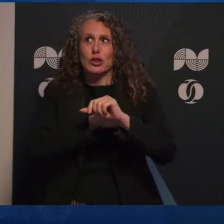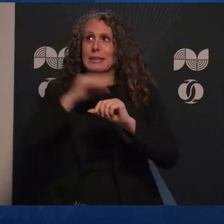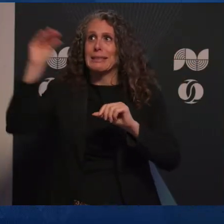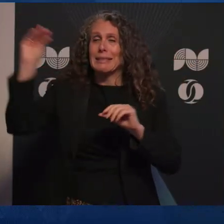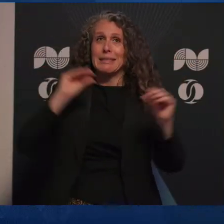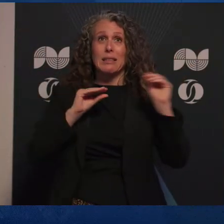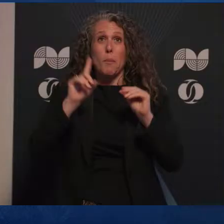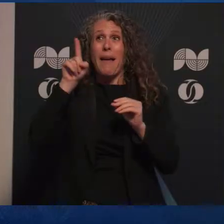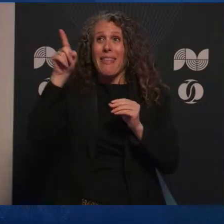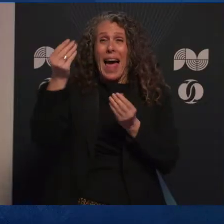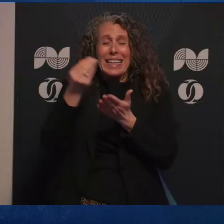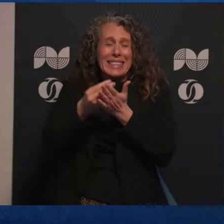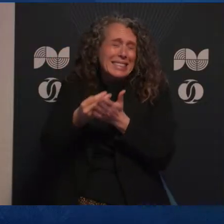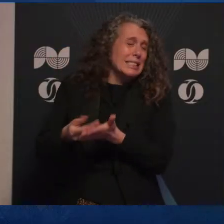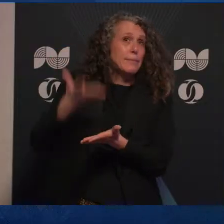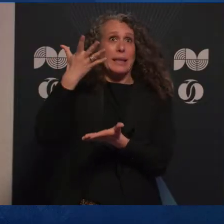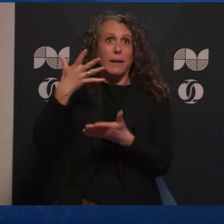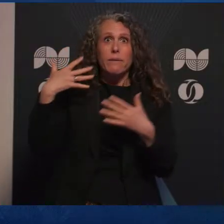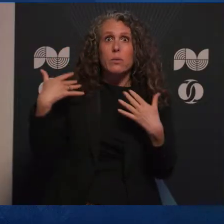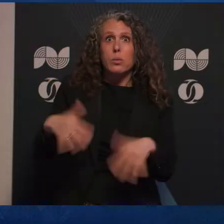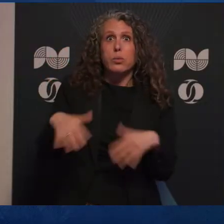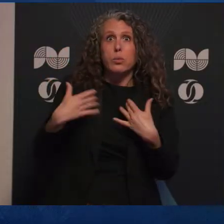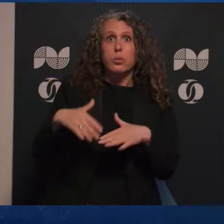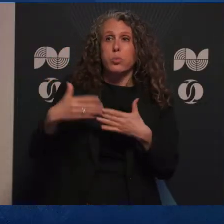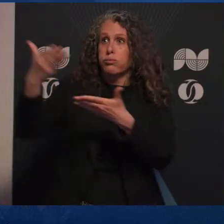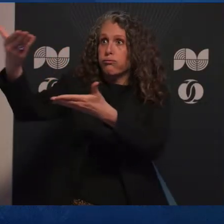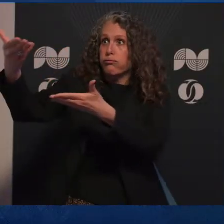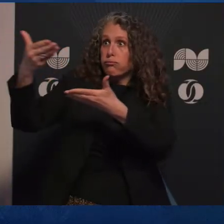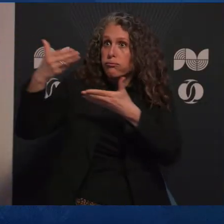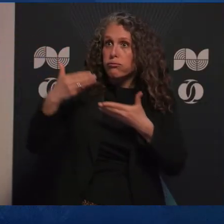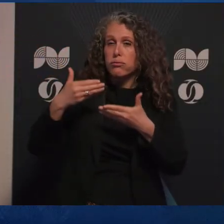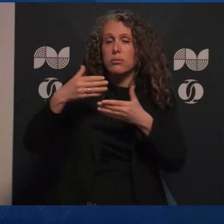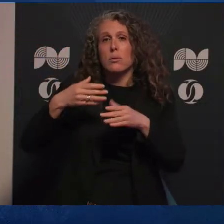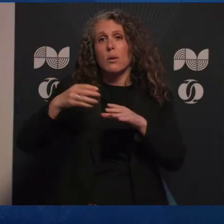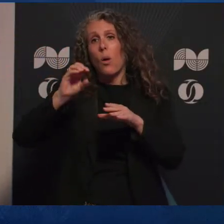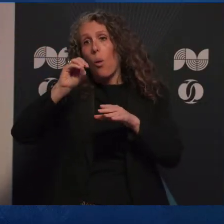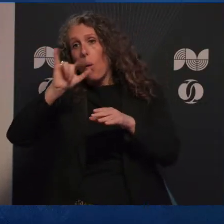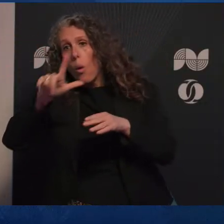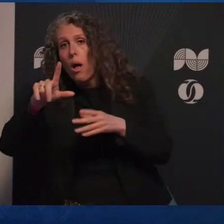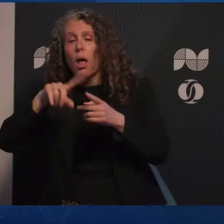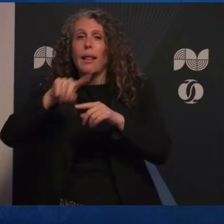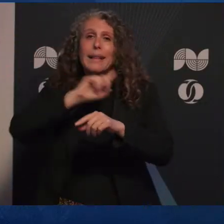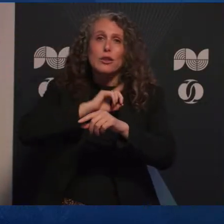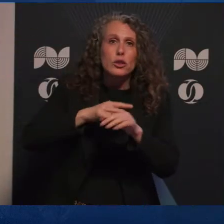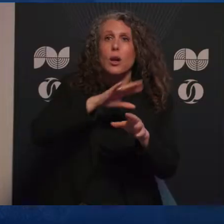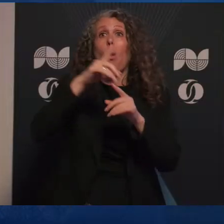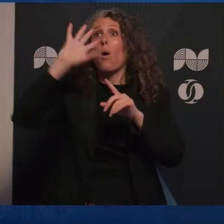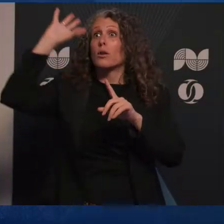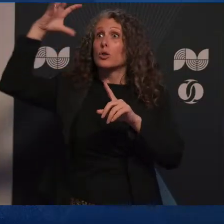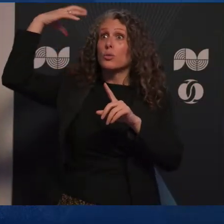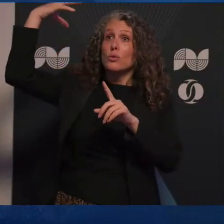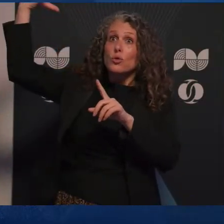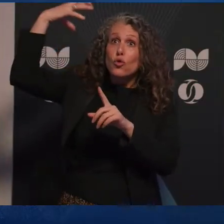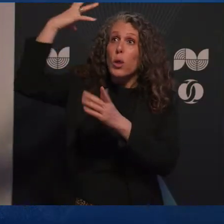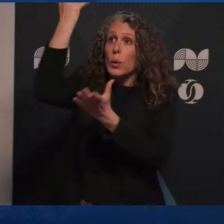extremely expensive. It's very expensive to transport energy, particularly renewables